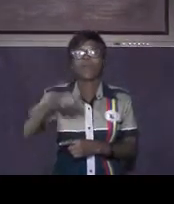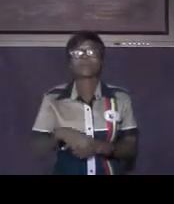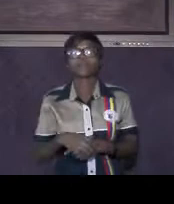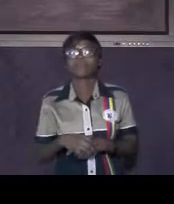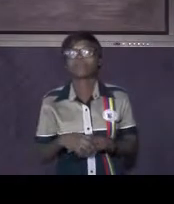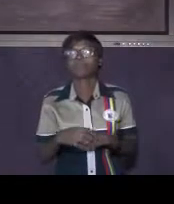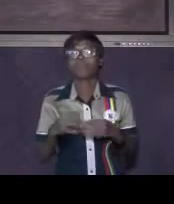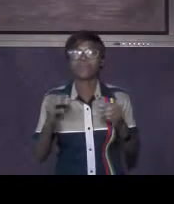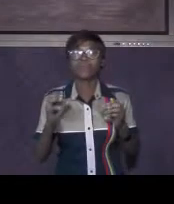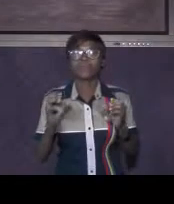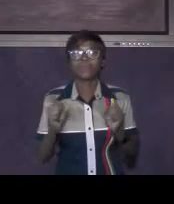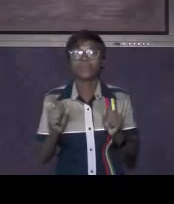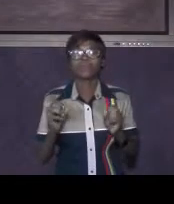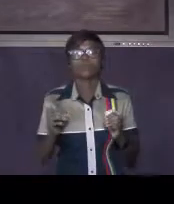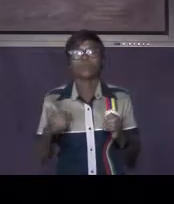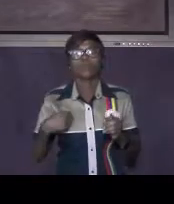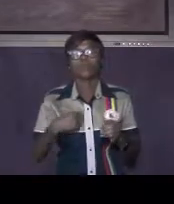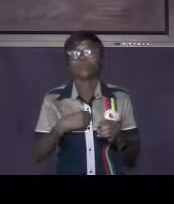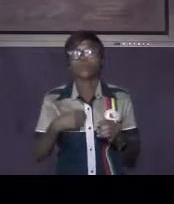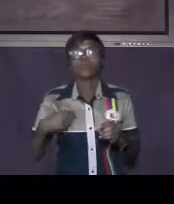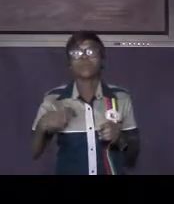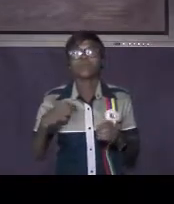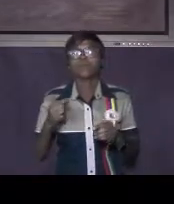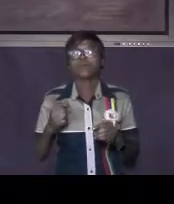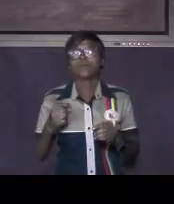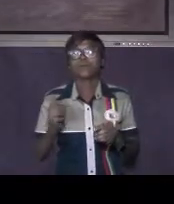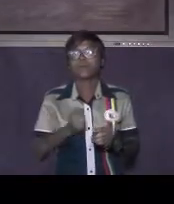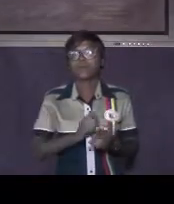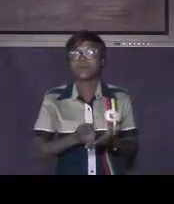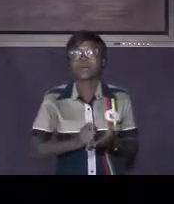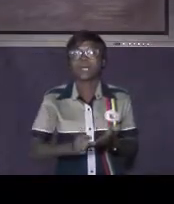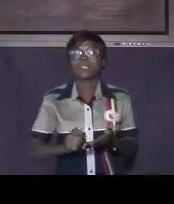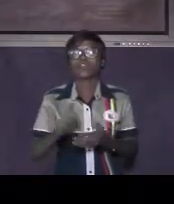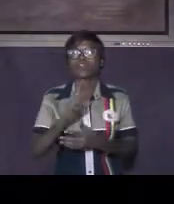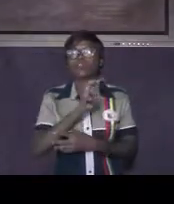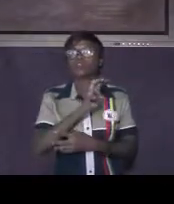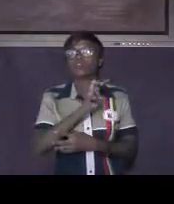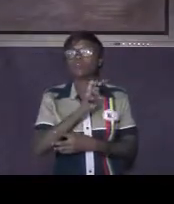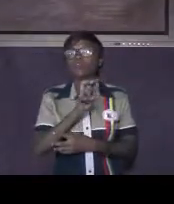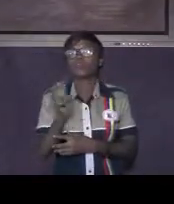change 250 hectares. So we write 250 here.